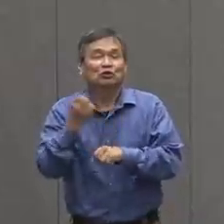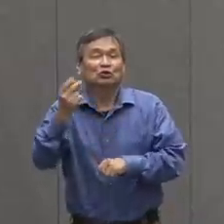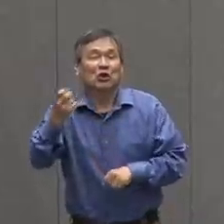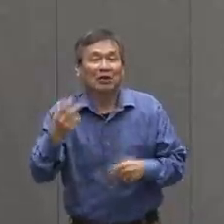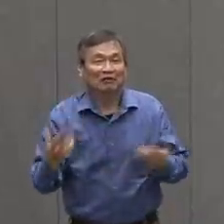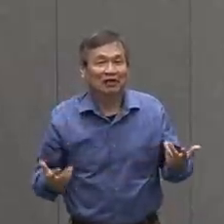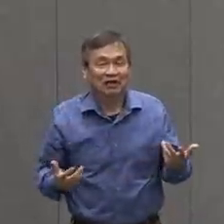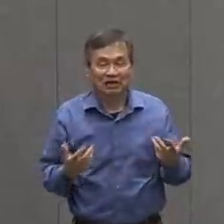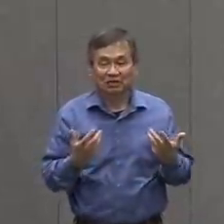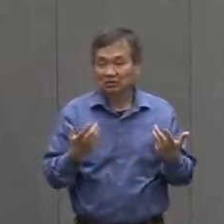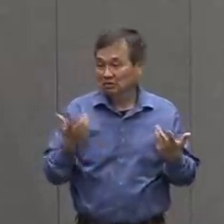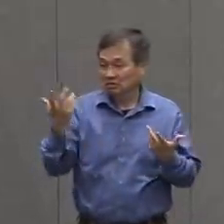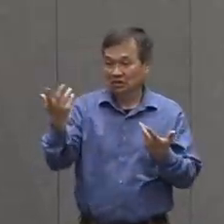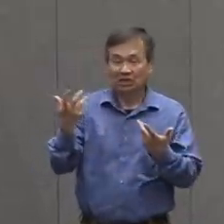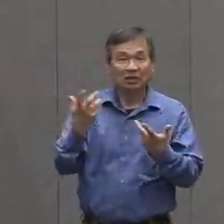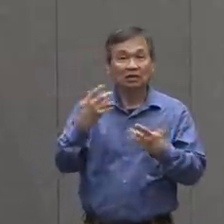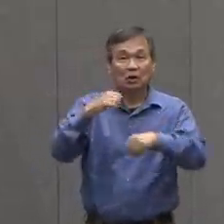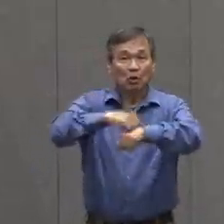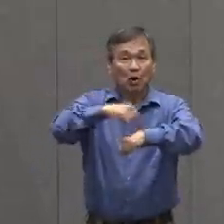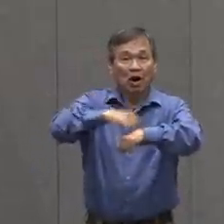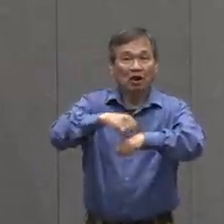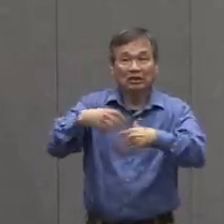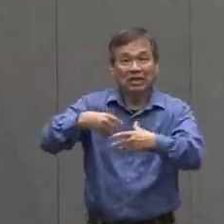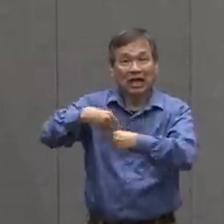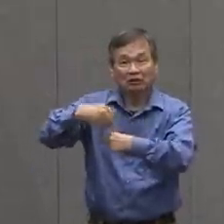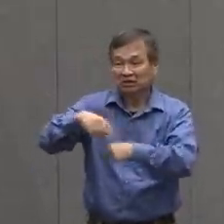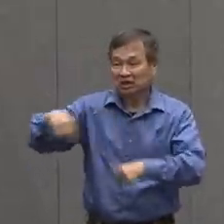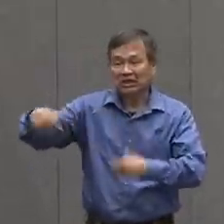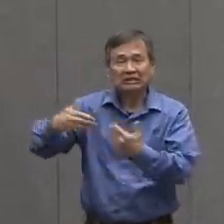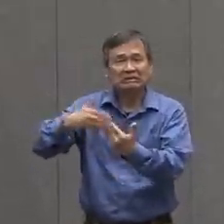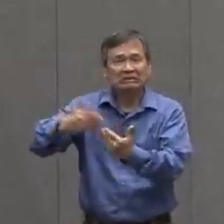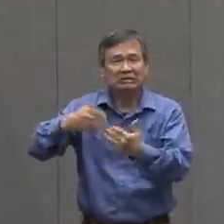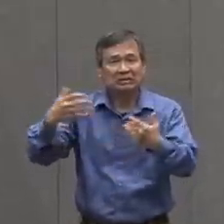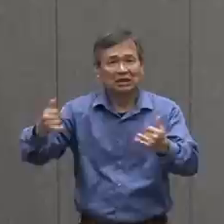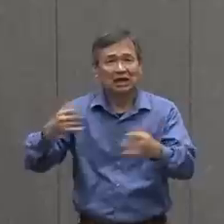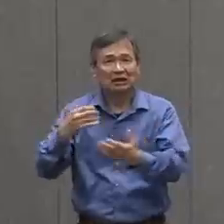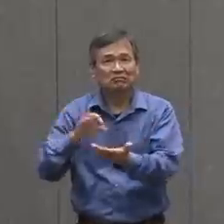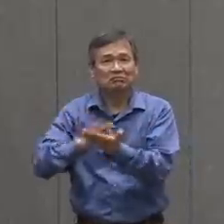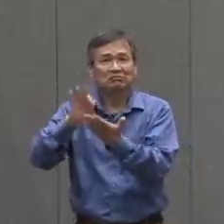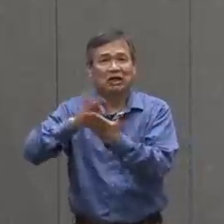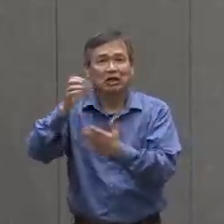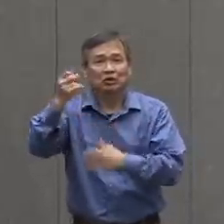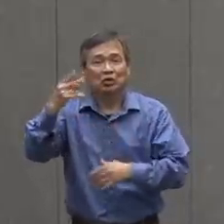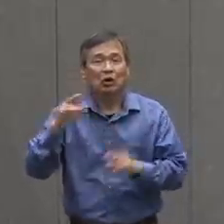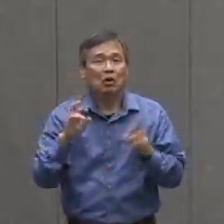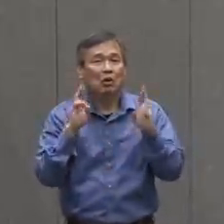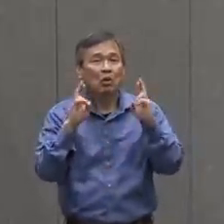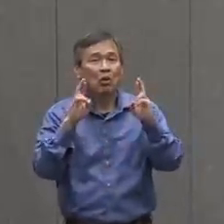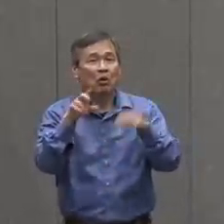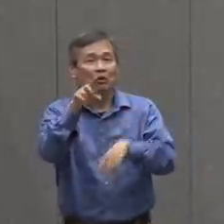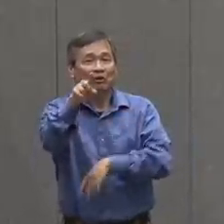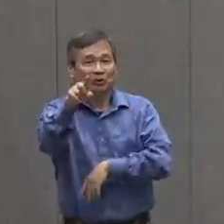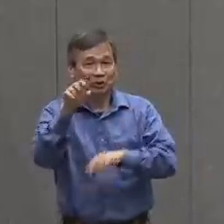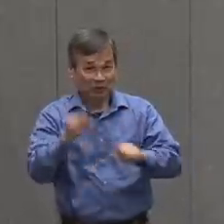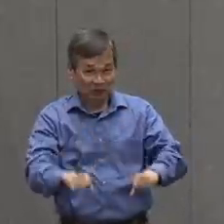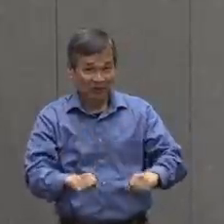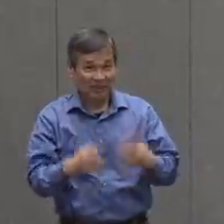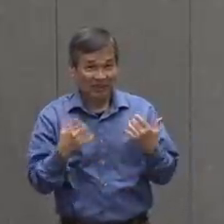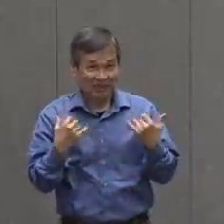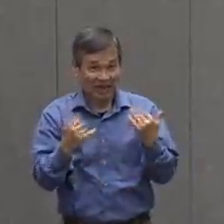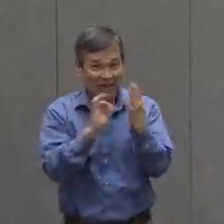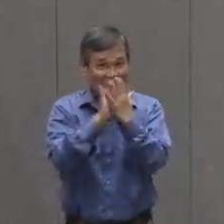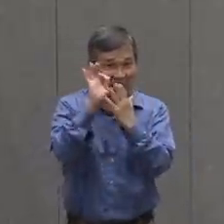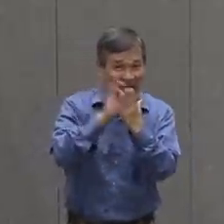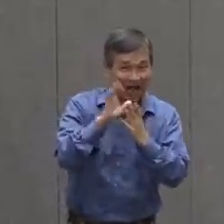rocks that you find outside is an easy way that you can continue to play games. Hopefully, you can count and